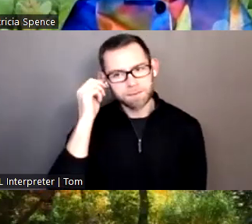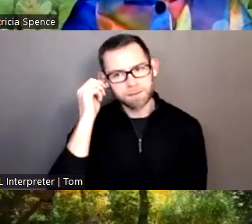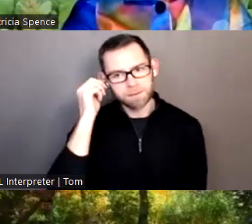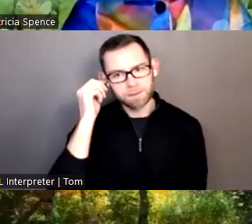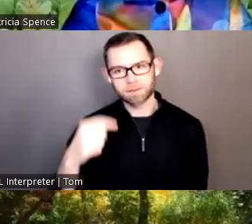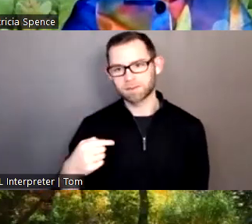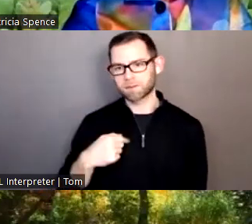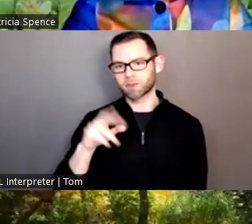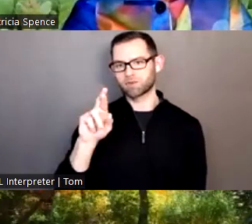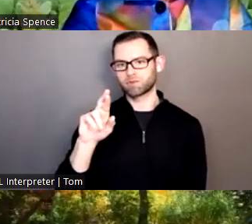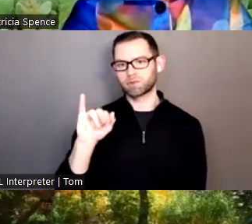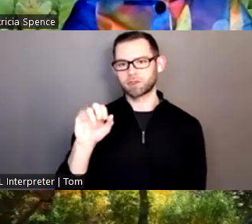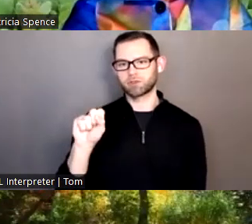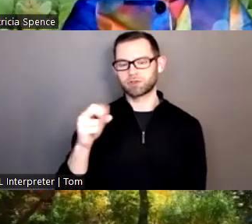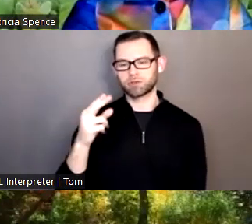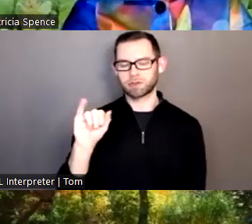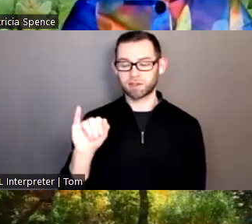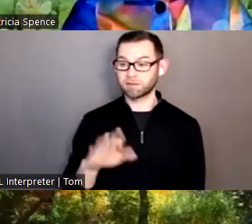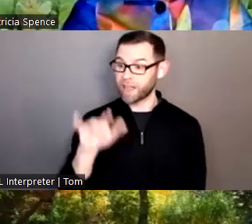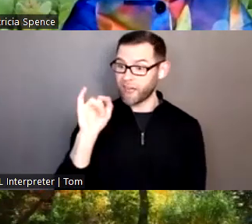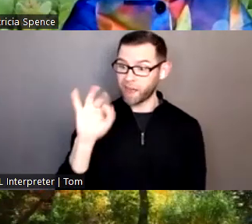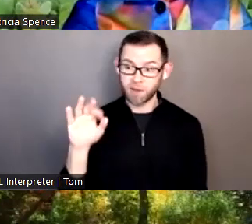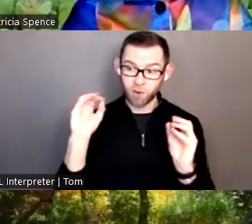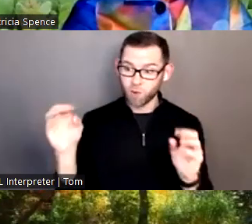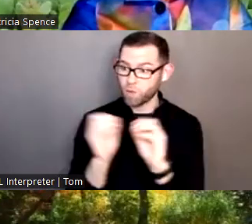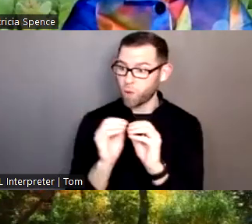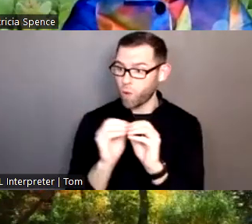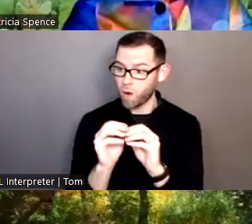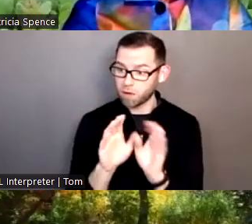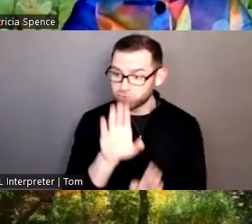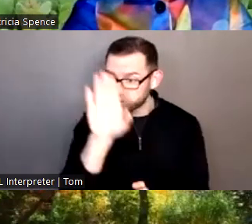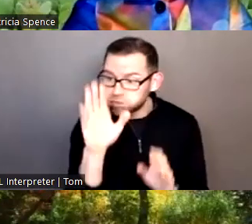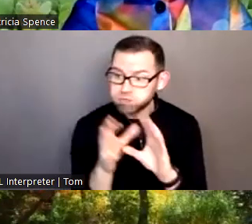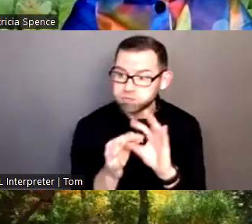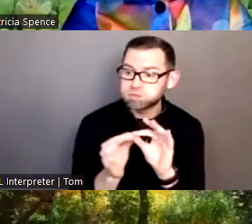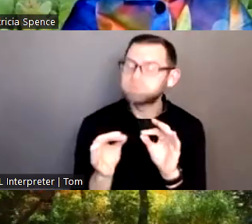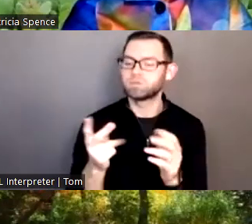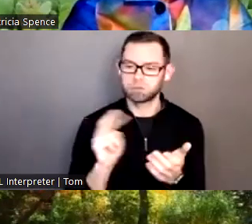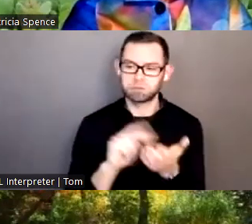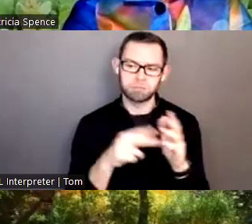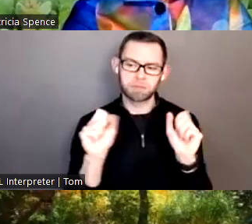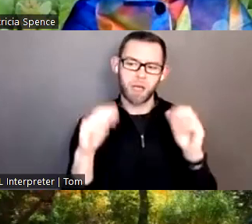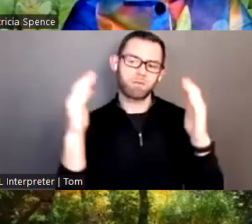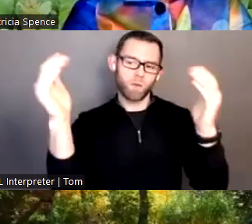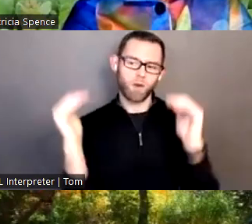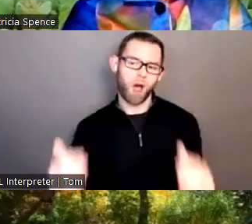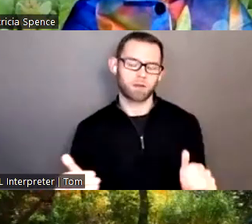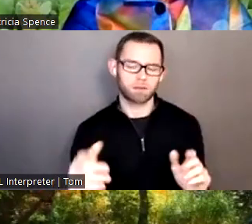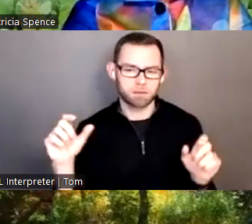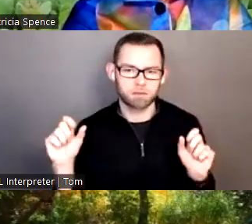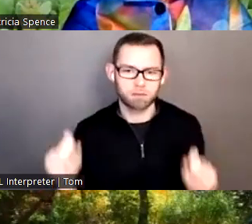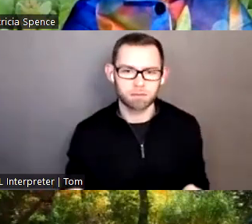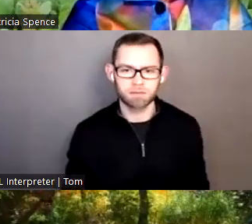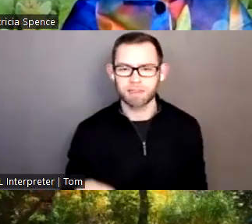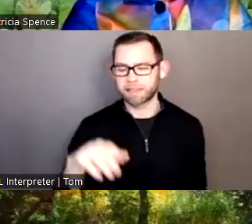Okay. If there's no Okay. more comments, then I think. Pas we gain can plus move on to avec qui the mon next yo veut topic dire. here, which was the